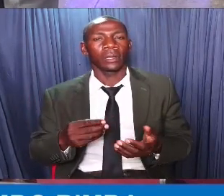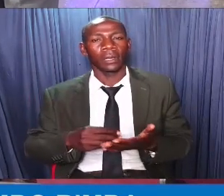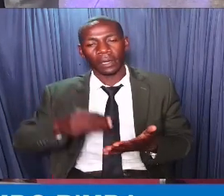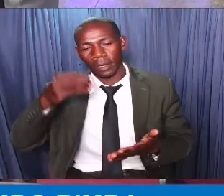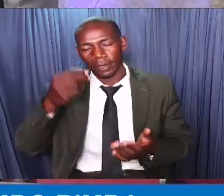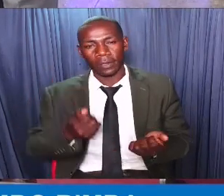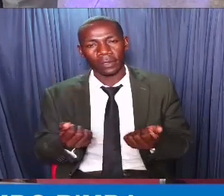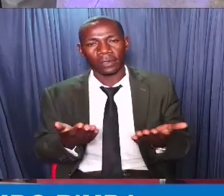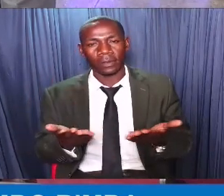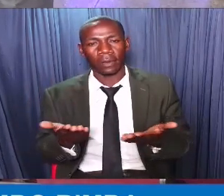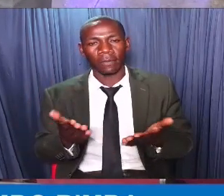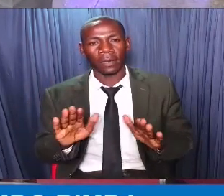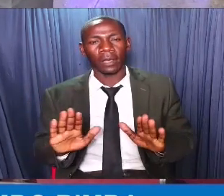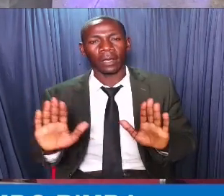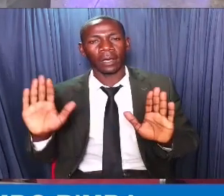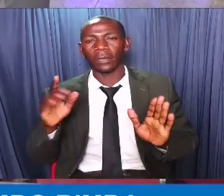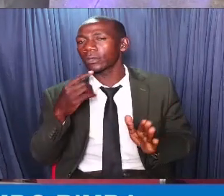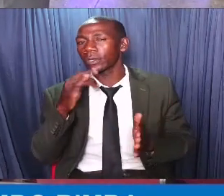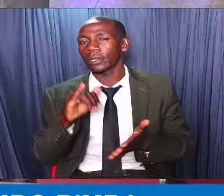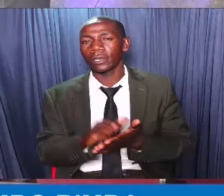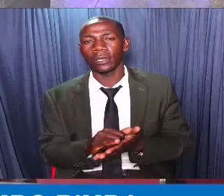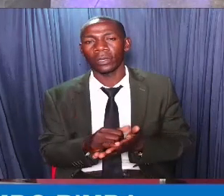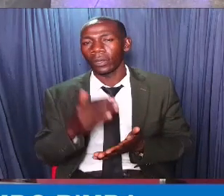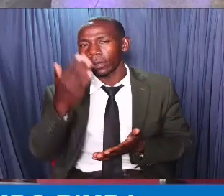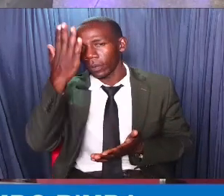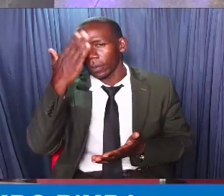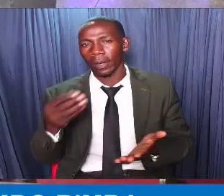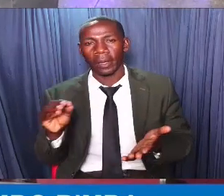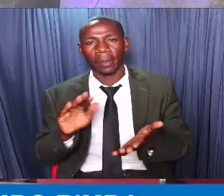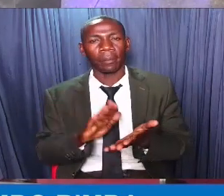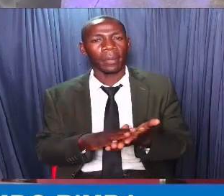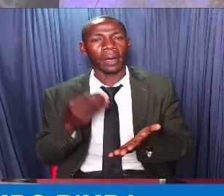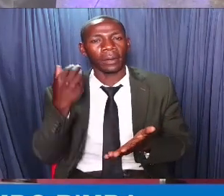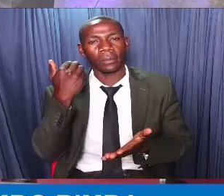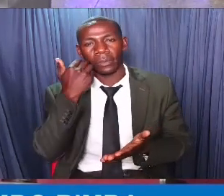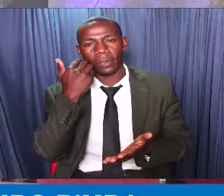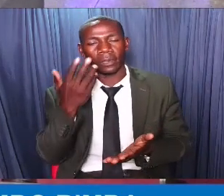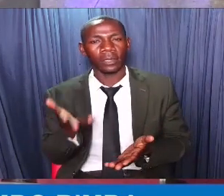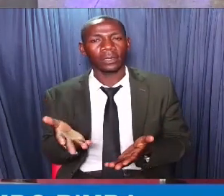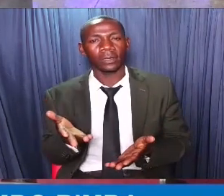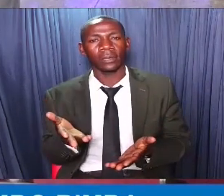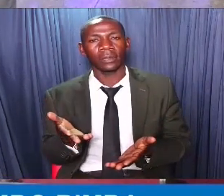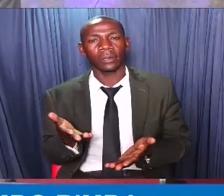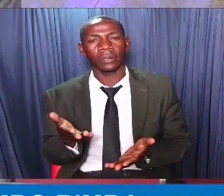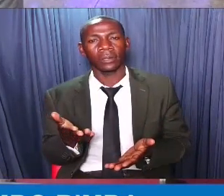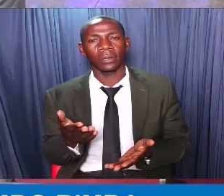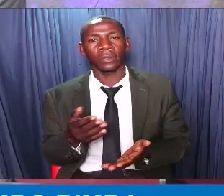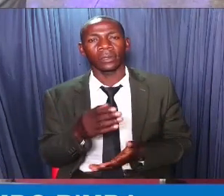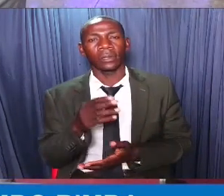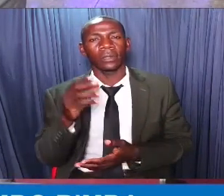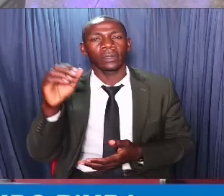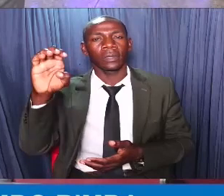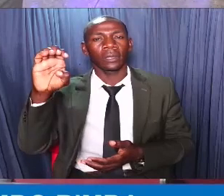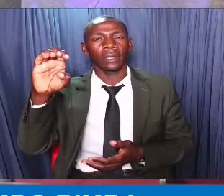wakamwambia watumishi wake. His servants told him. Mbona umerudi na ukoma wako baba? Why have you come back with the leprosy? Je, Elisha hukufika